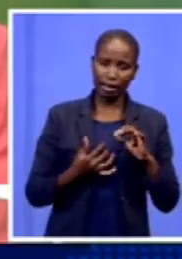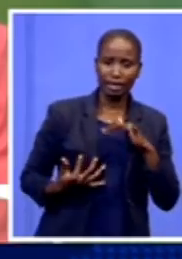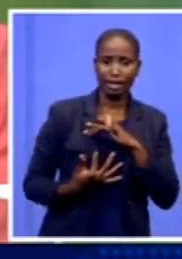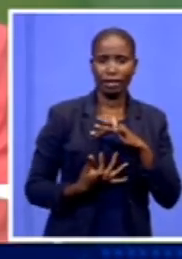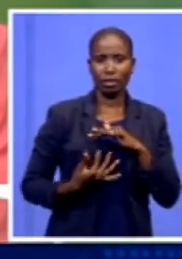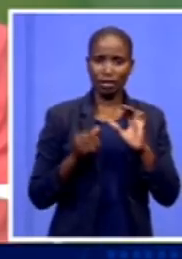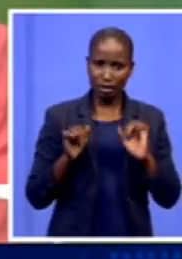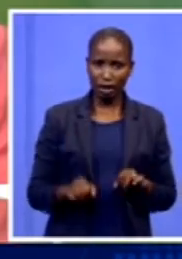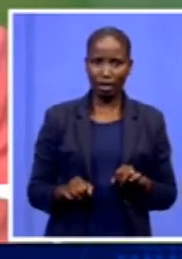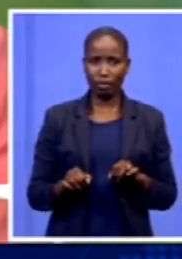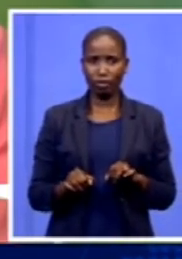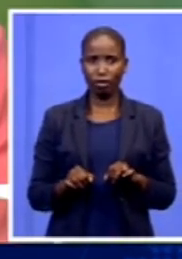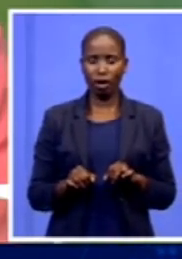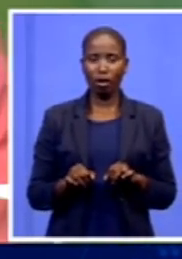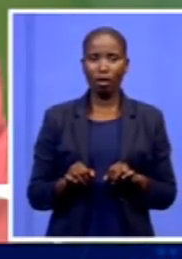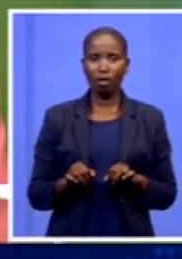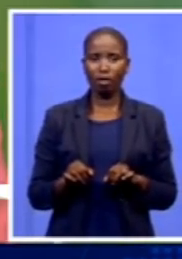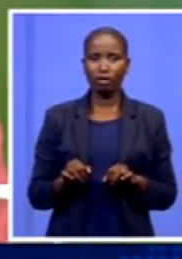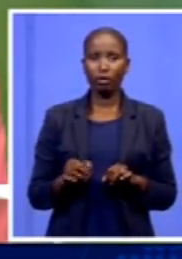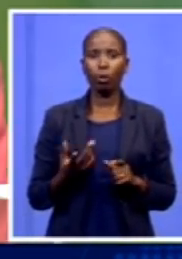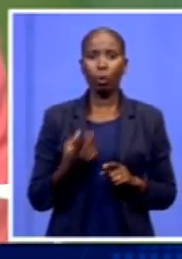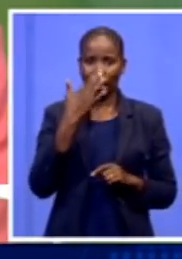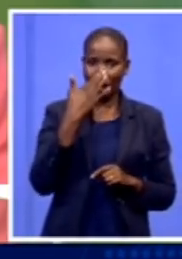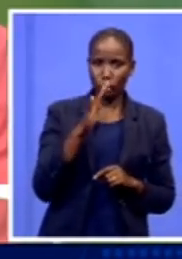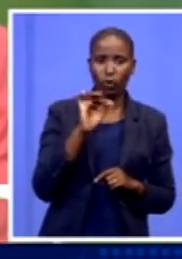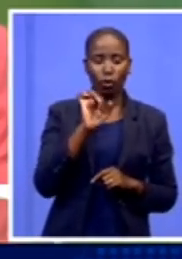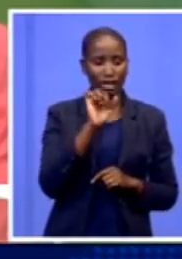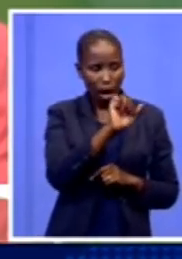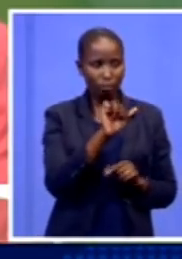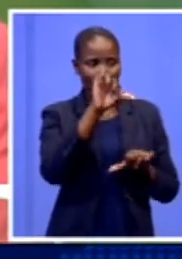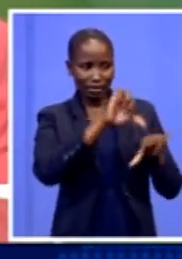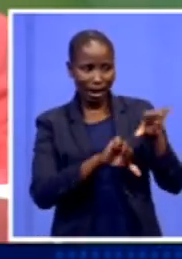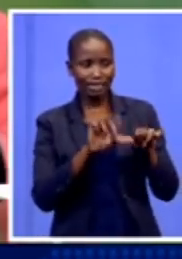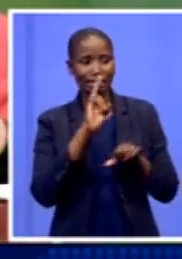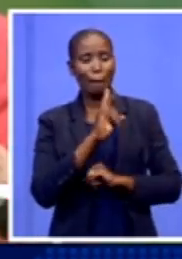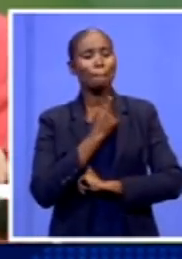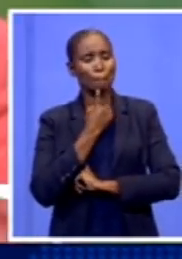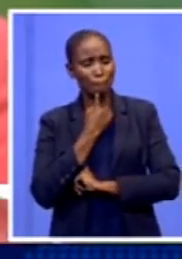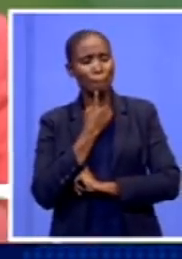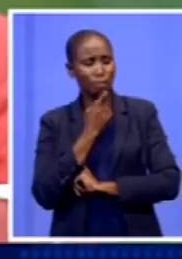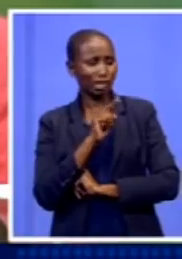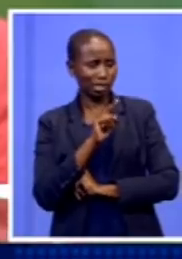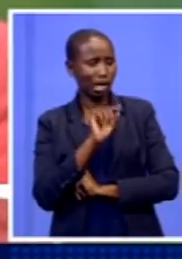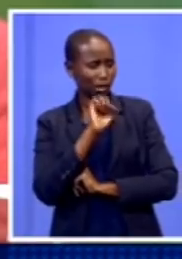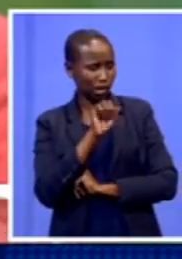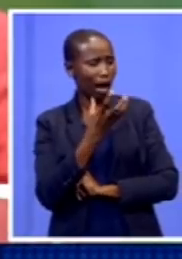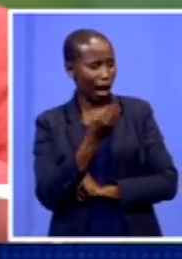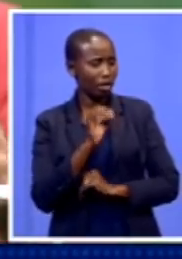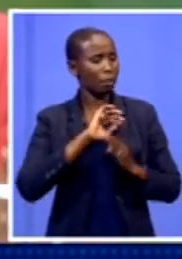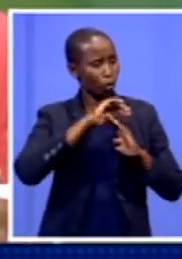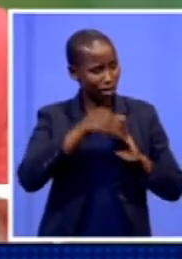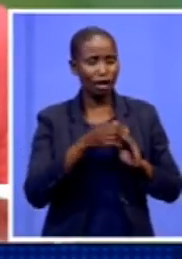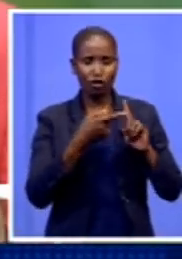the sovereignty of science is given and is protected while Africa has full access and